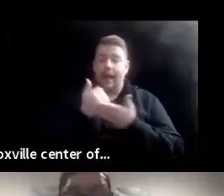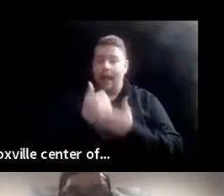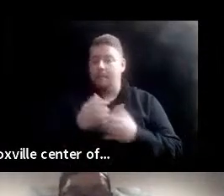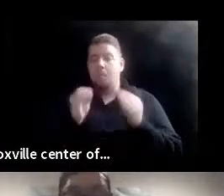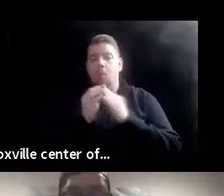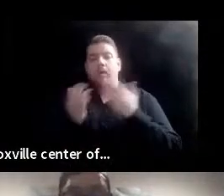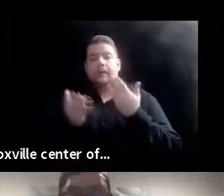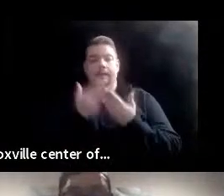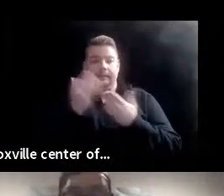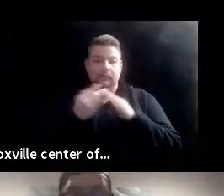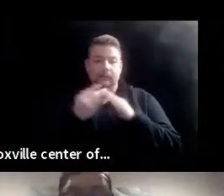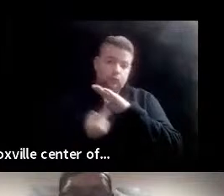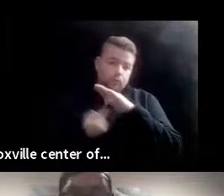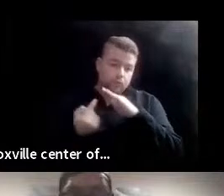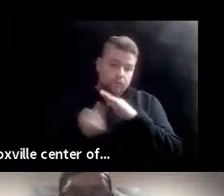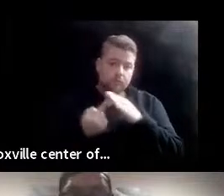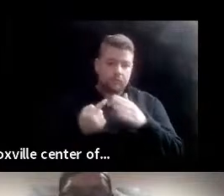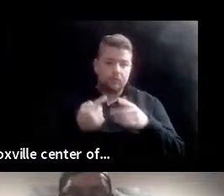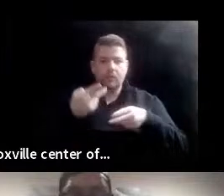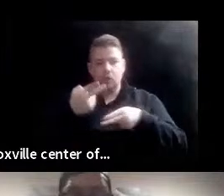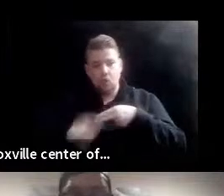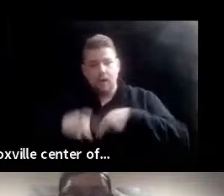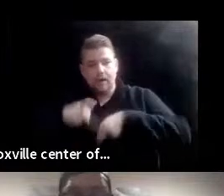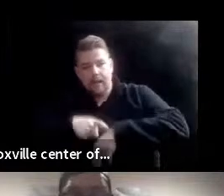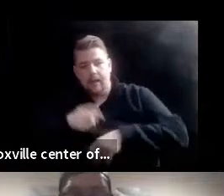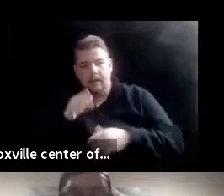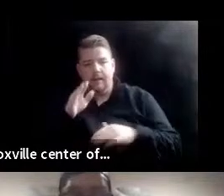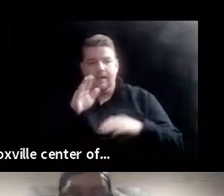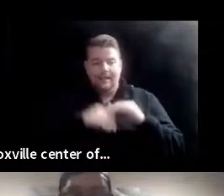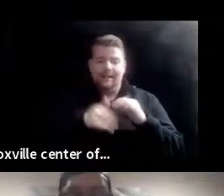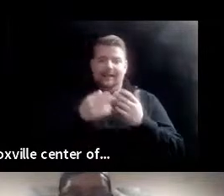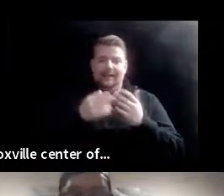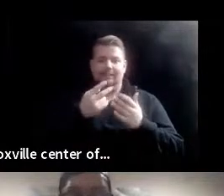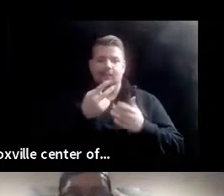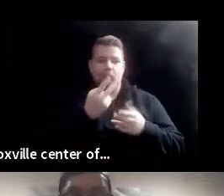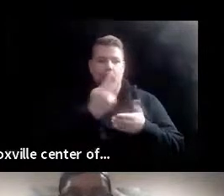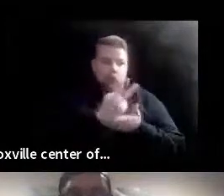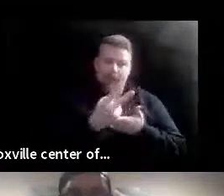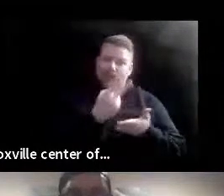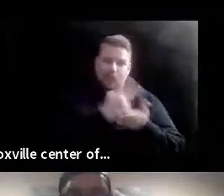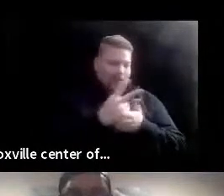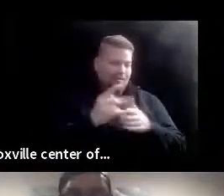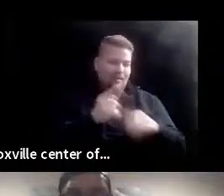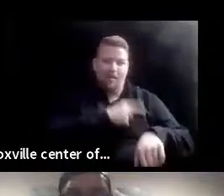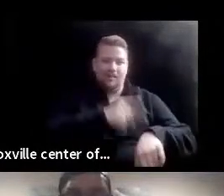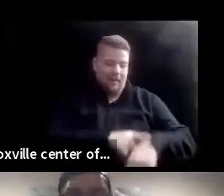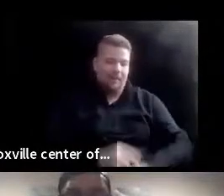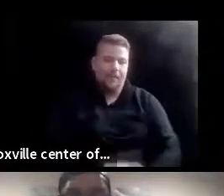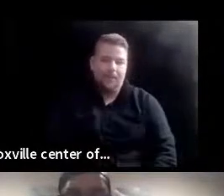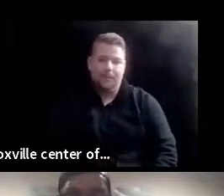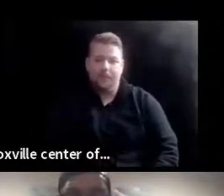to quarantine for shorter time than it is for 2 weeks. 2 weeks is a long time.